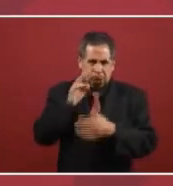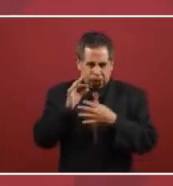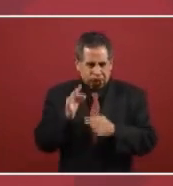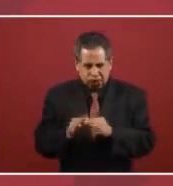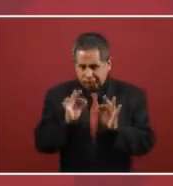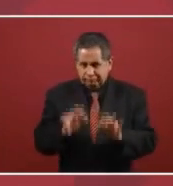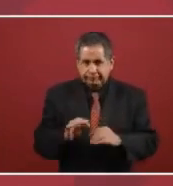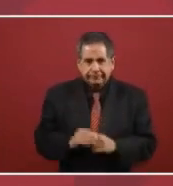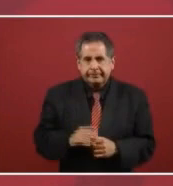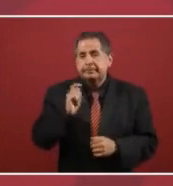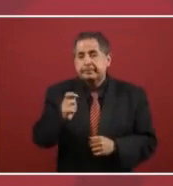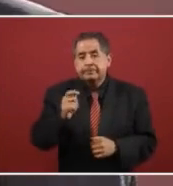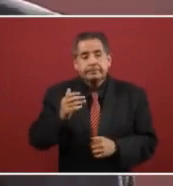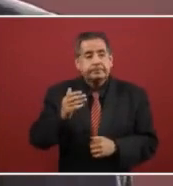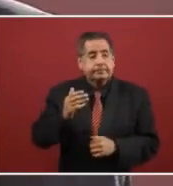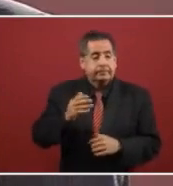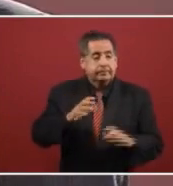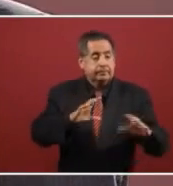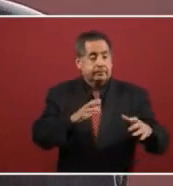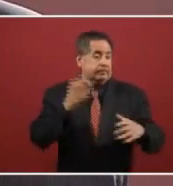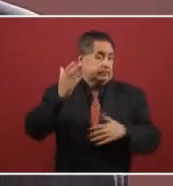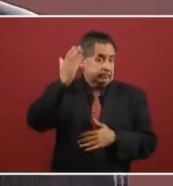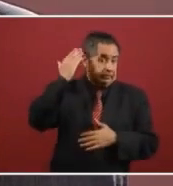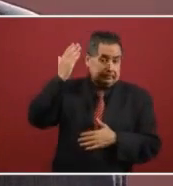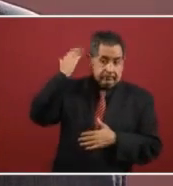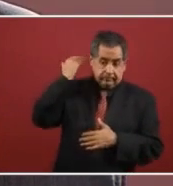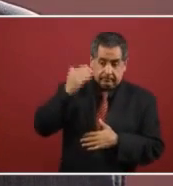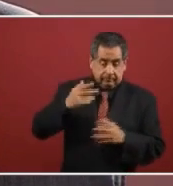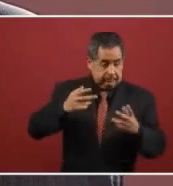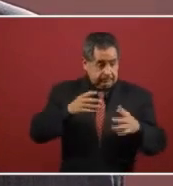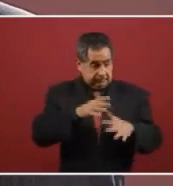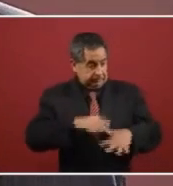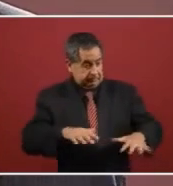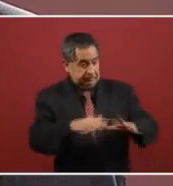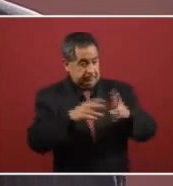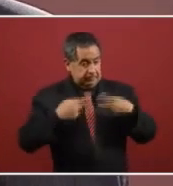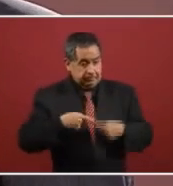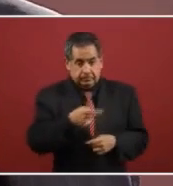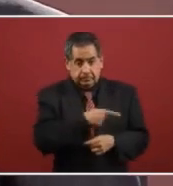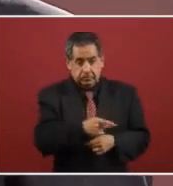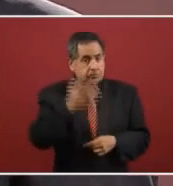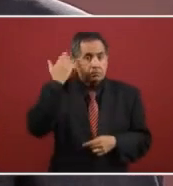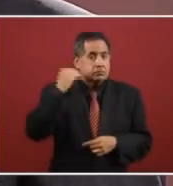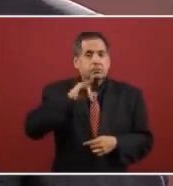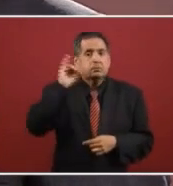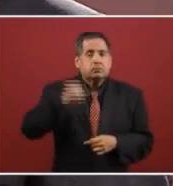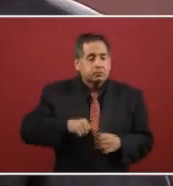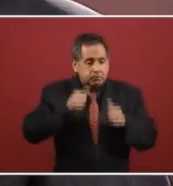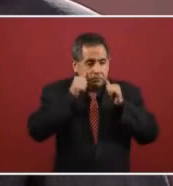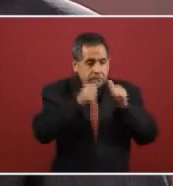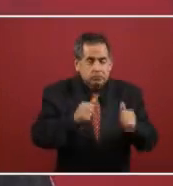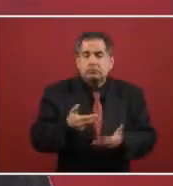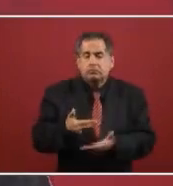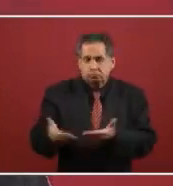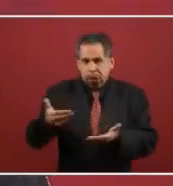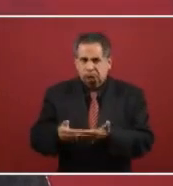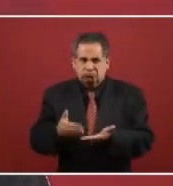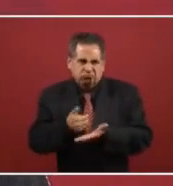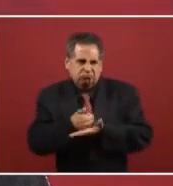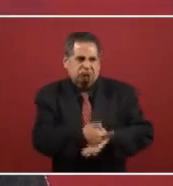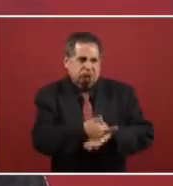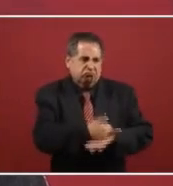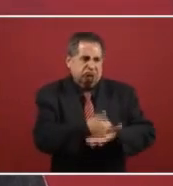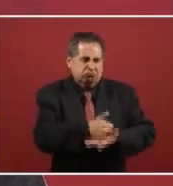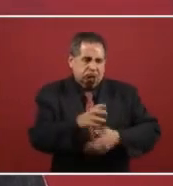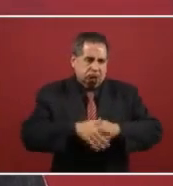And I can prove is that never have the poor have they received so much as